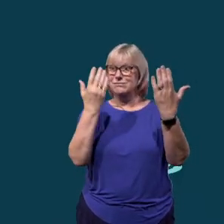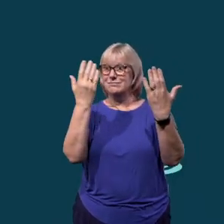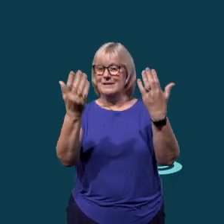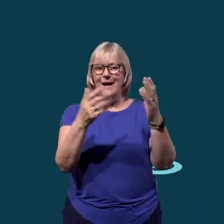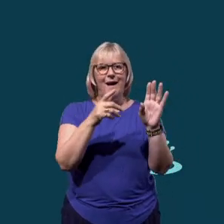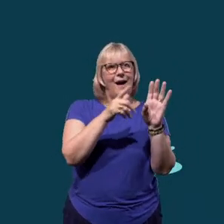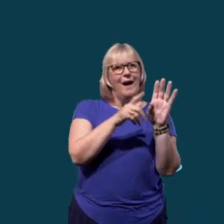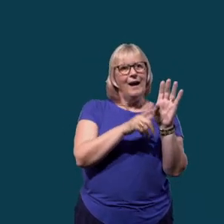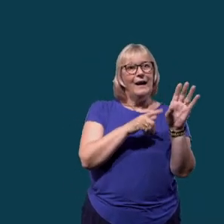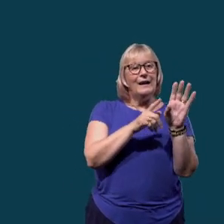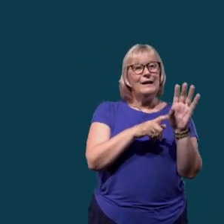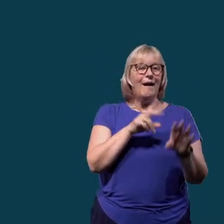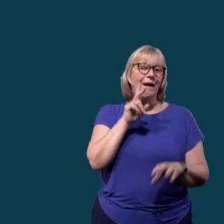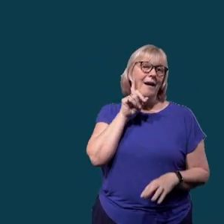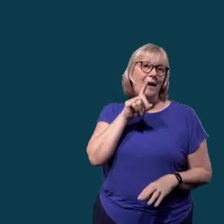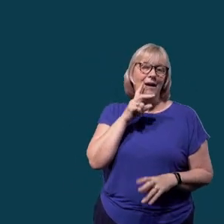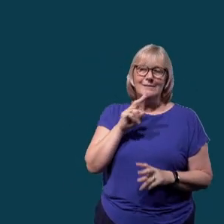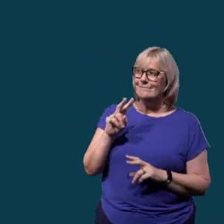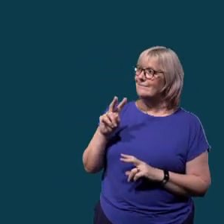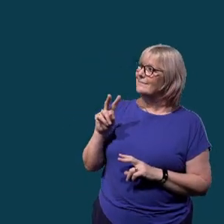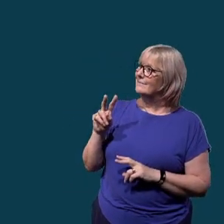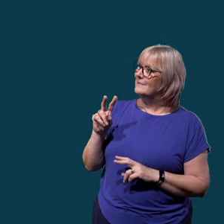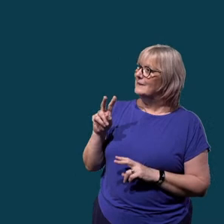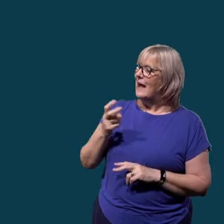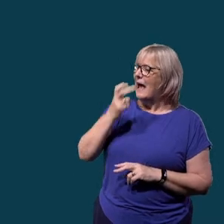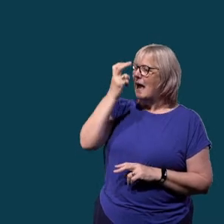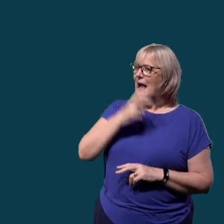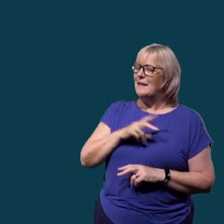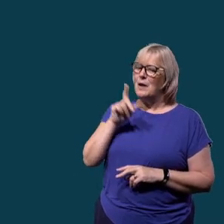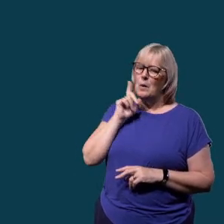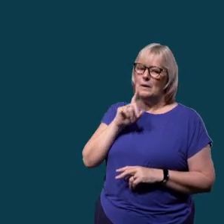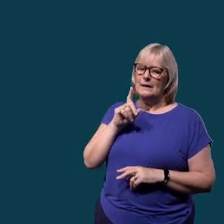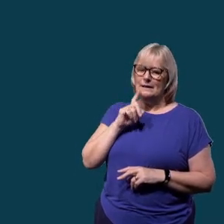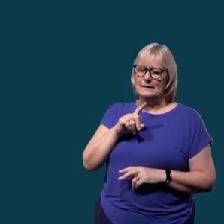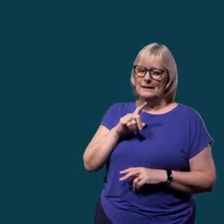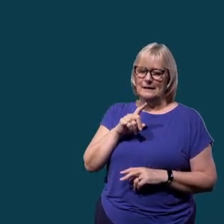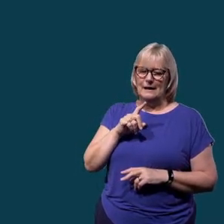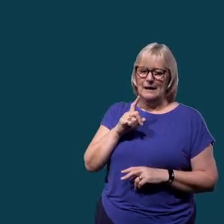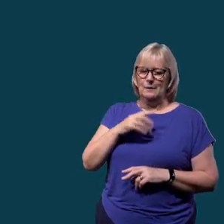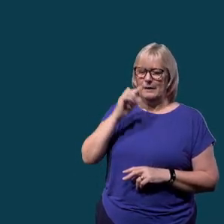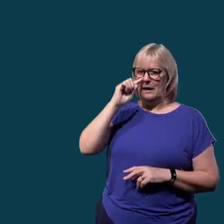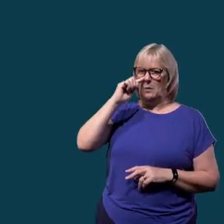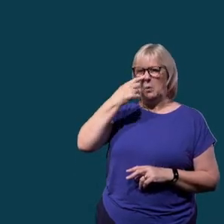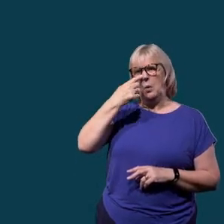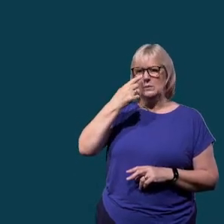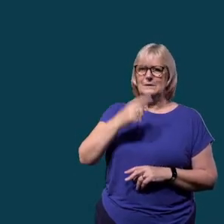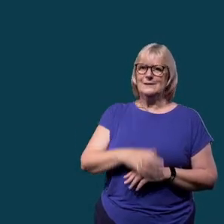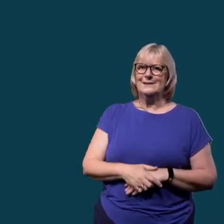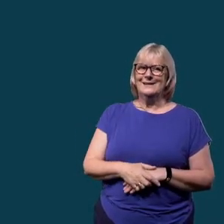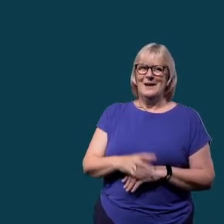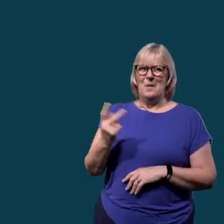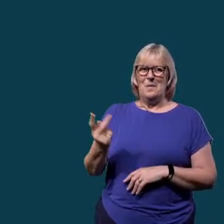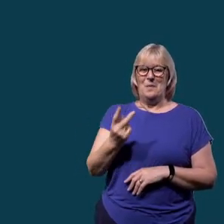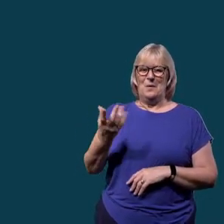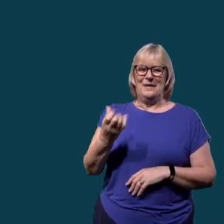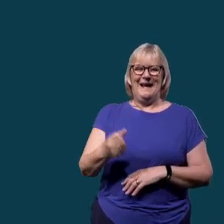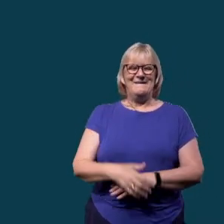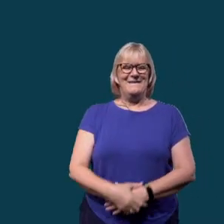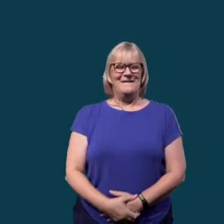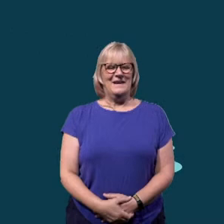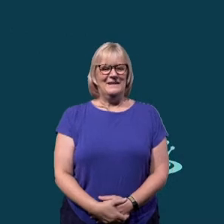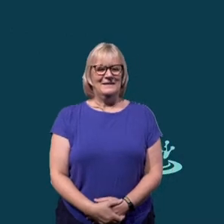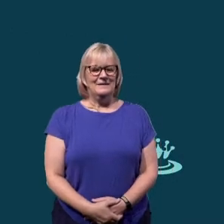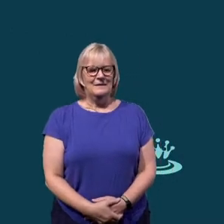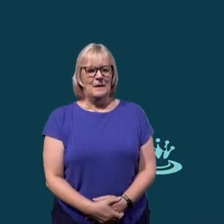girl who's slightly turned away, and the woman, the old lady with the dear wart on her nose or whatever it is. But there they are. Now, just if